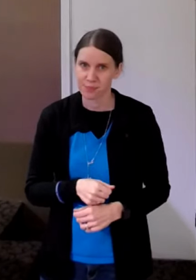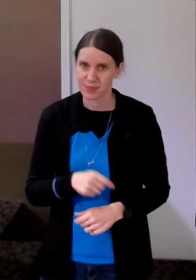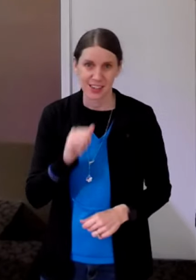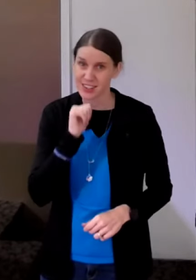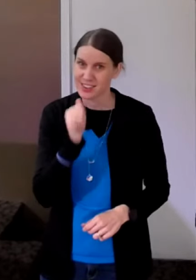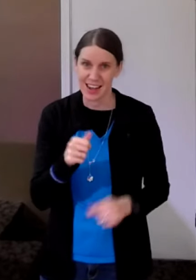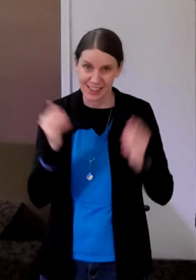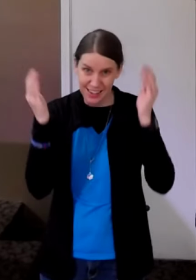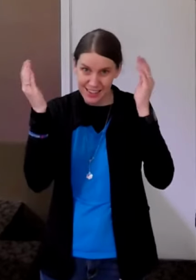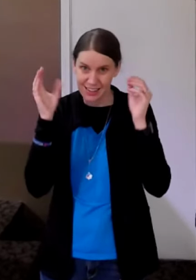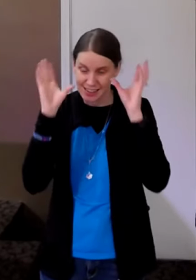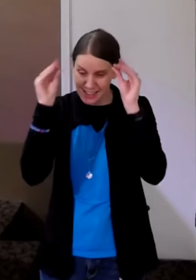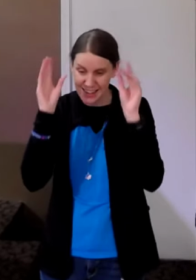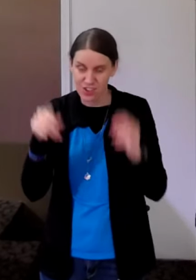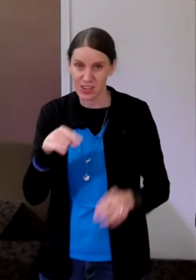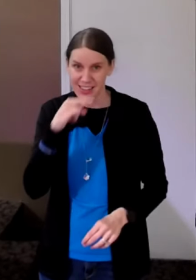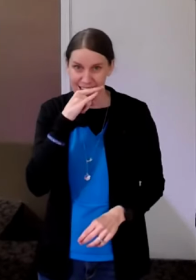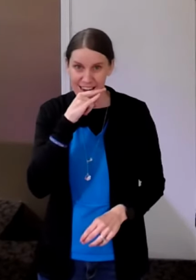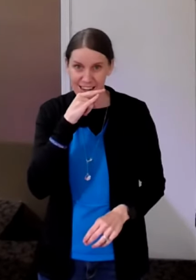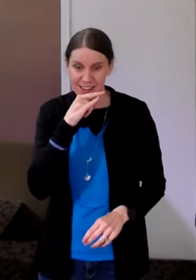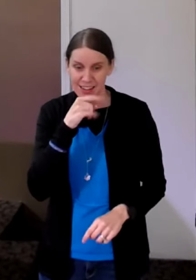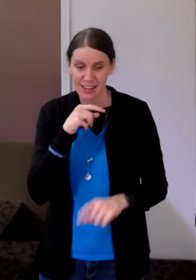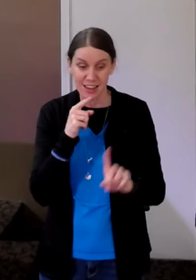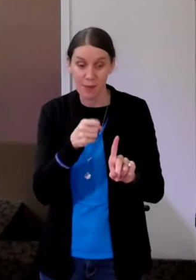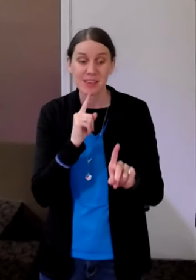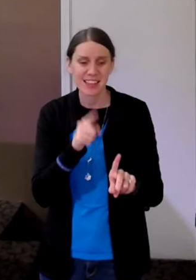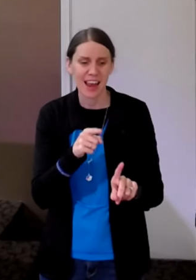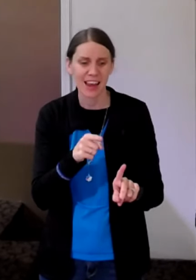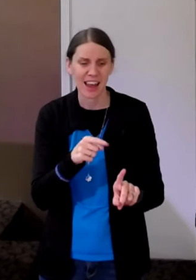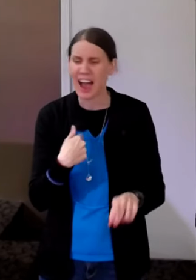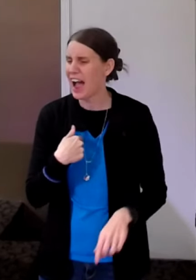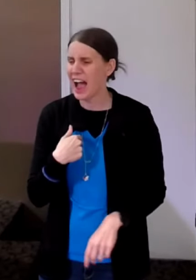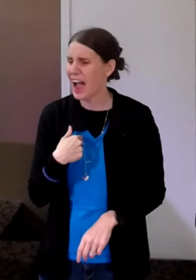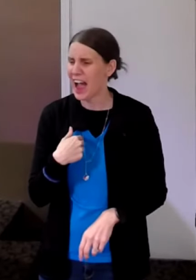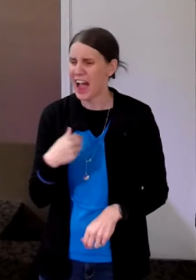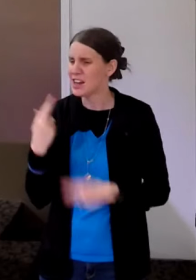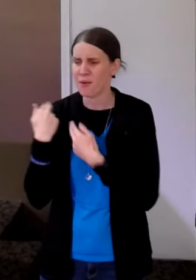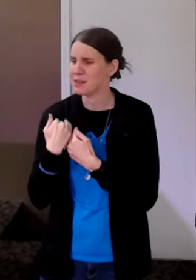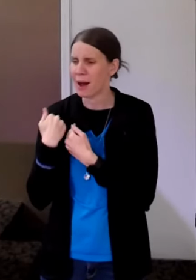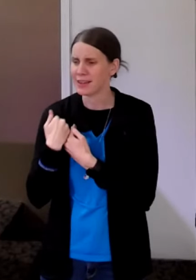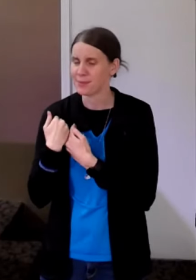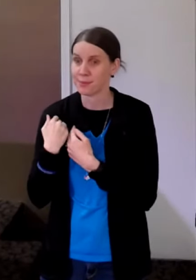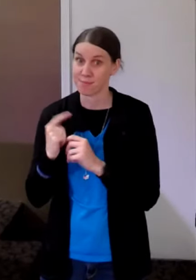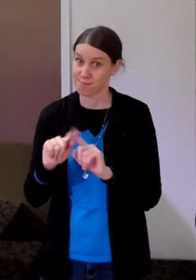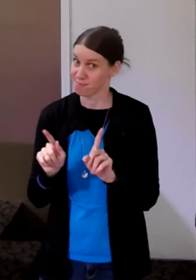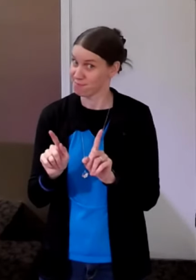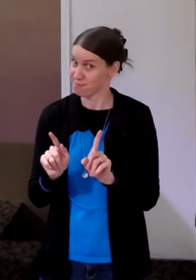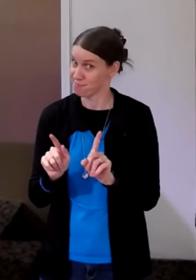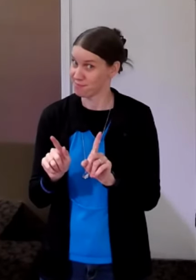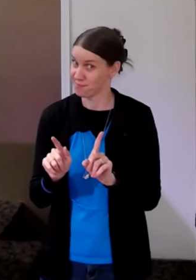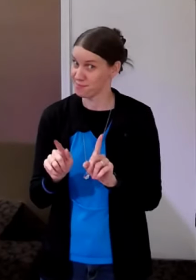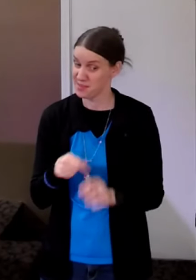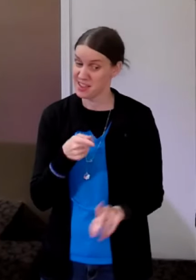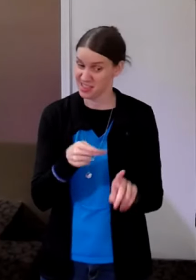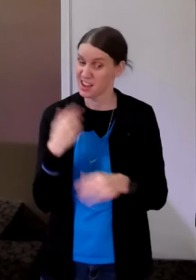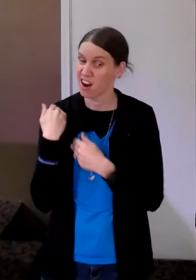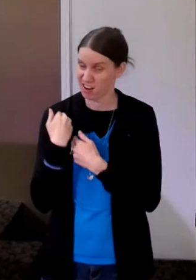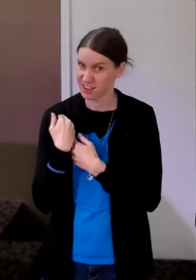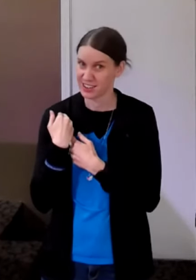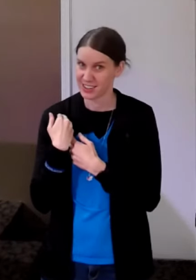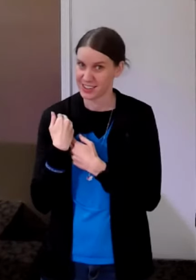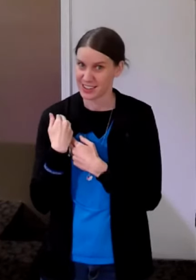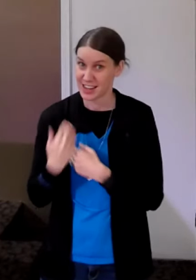say, I didn't do it, when you watch them do it. It's in our nature. Amen. And it only gets worse from there